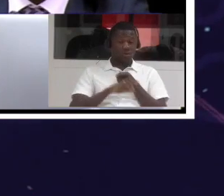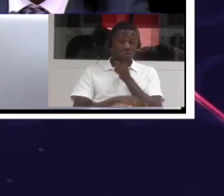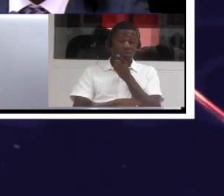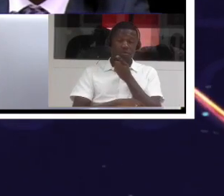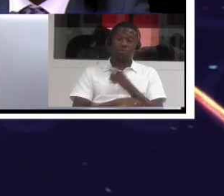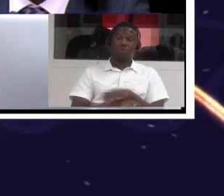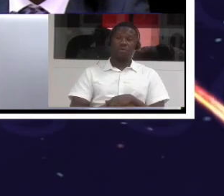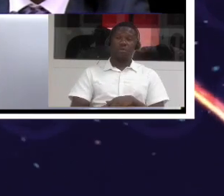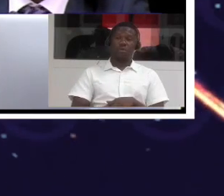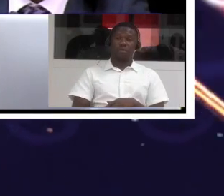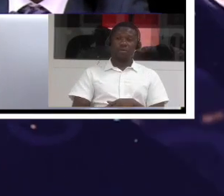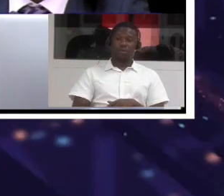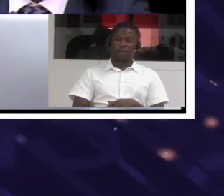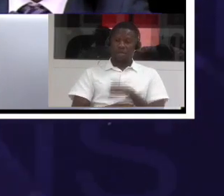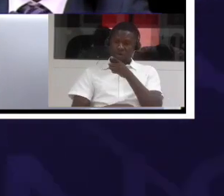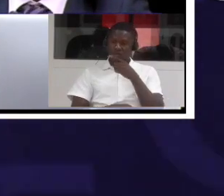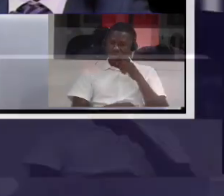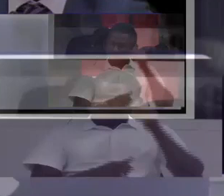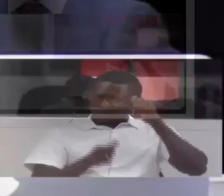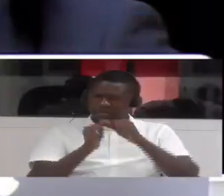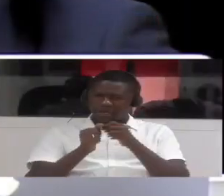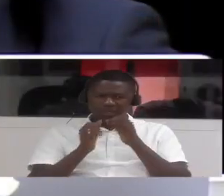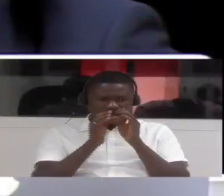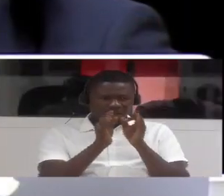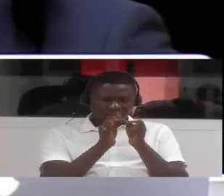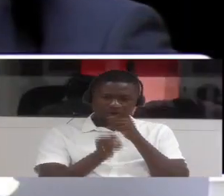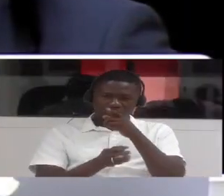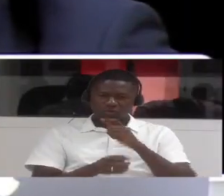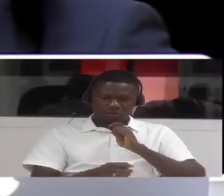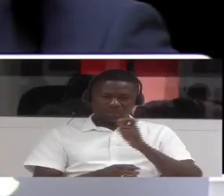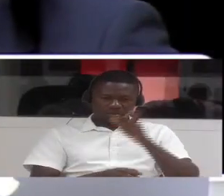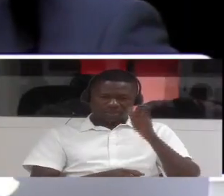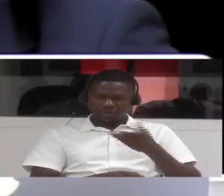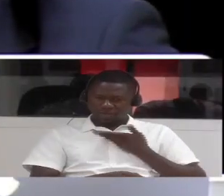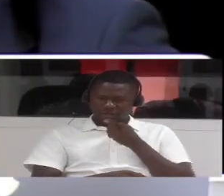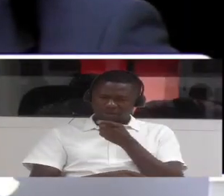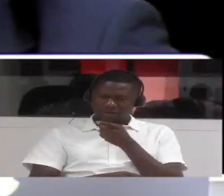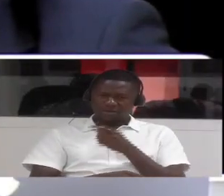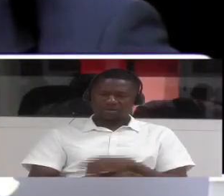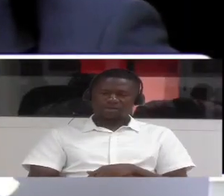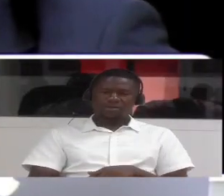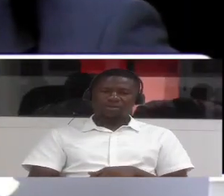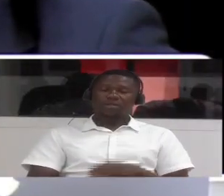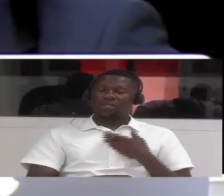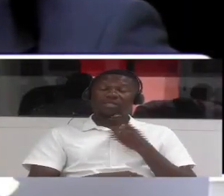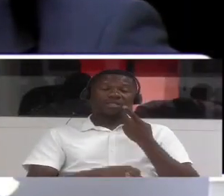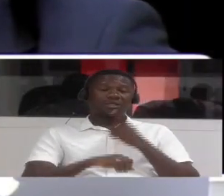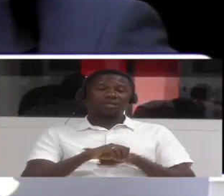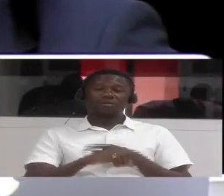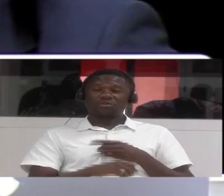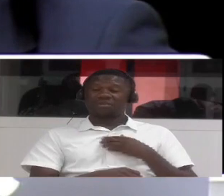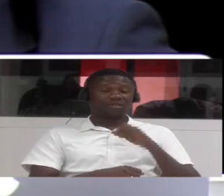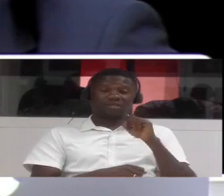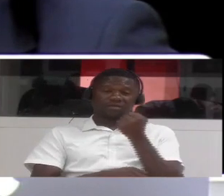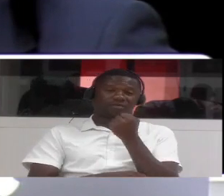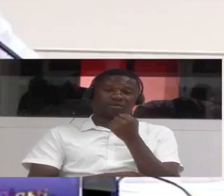didn't you remind them that you were a journalist? Well, at that instant, it was a bit tough. So what I did